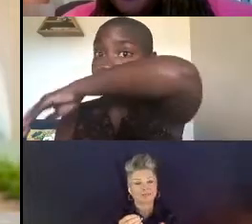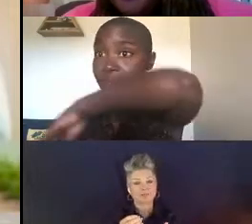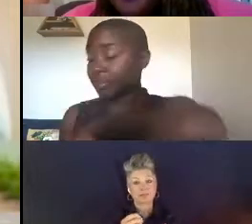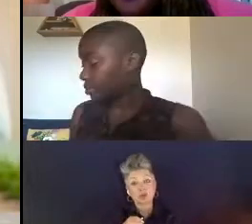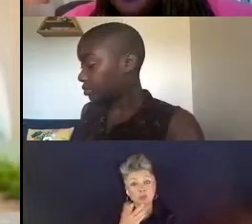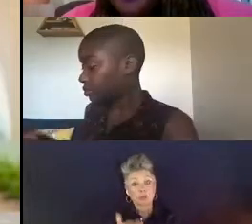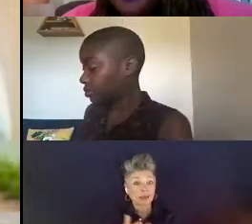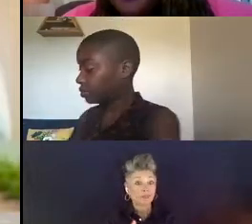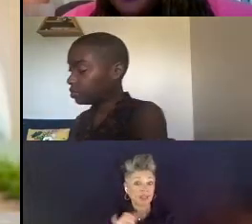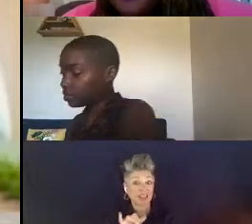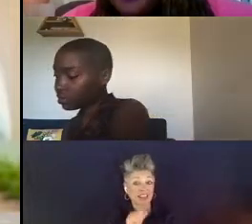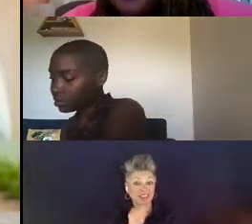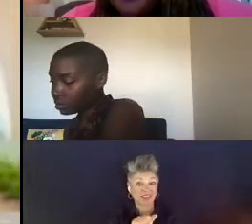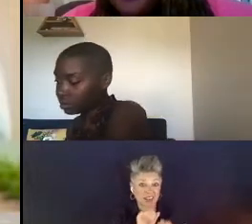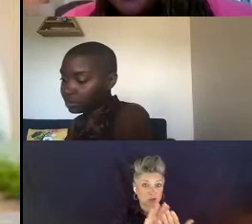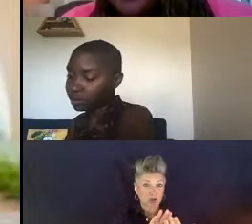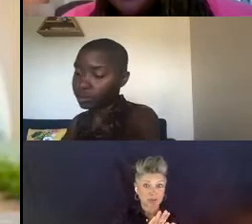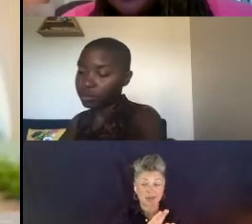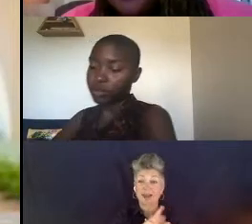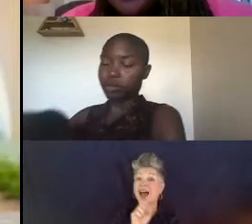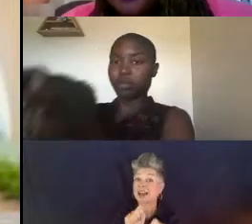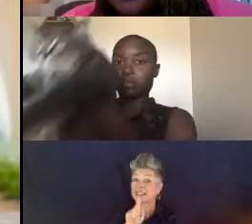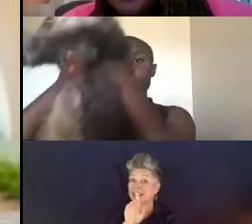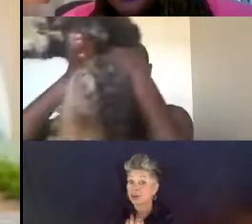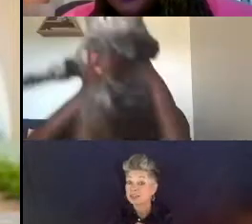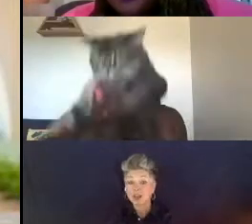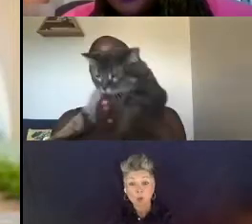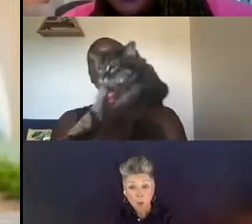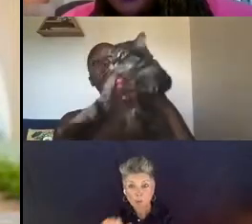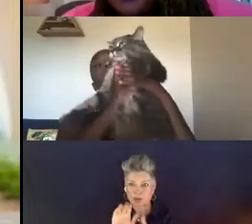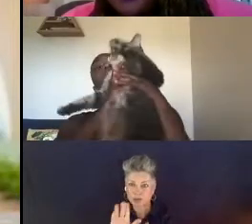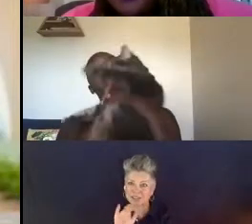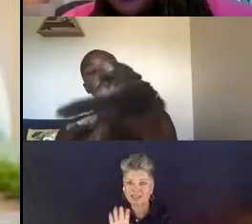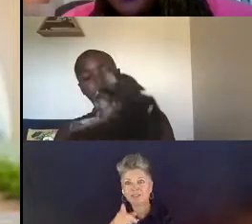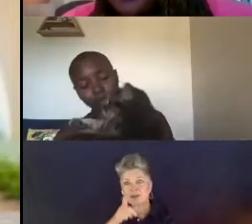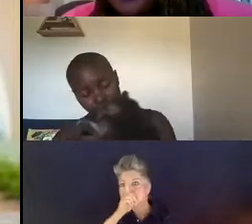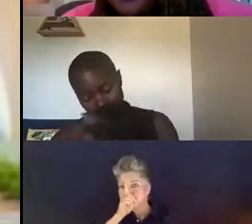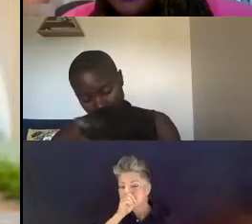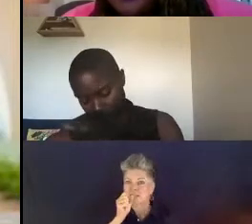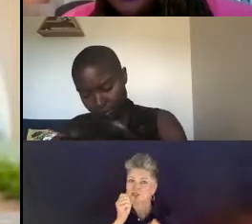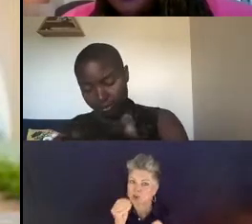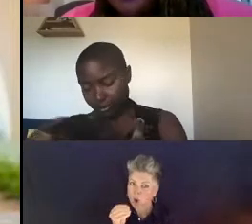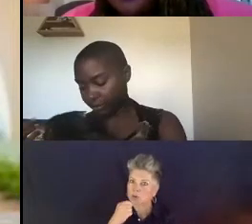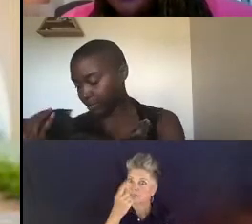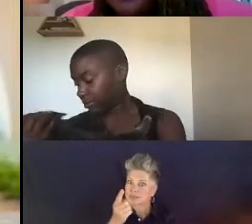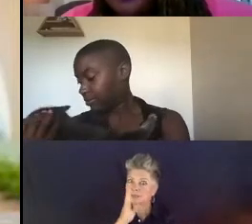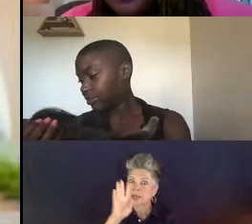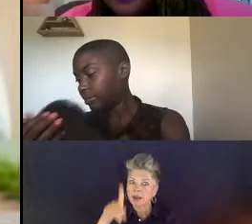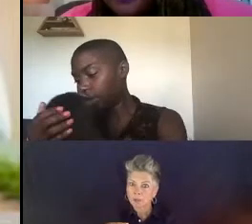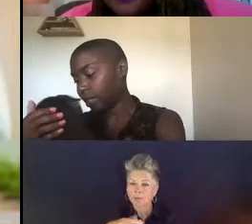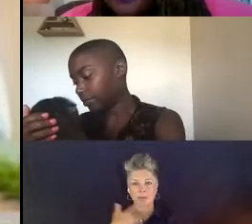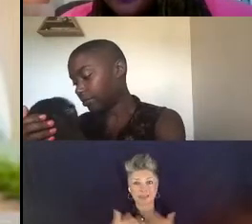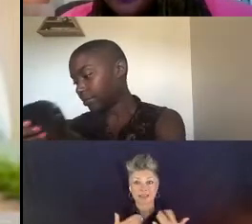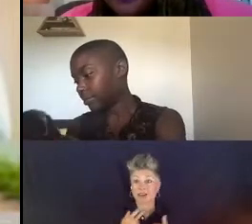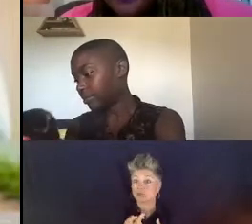but I will guarantee that concern will not get addressed if you don't speak up. So I'm just excited to have 2 really wonderful speakers and leaders